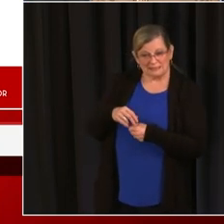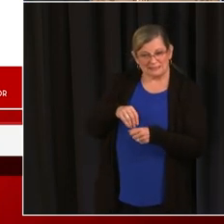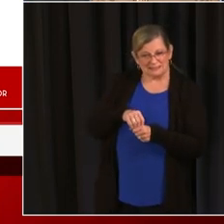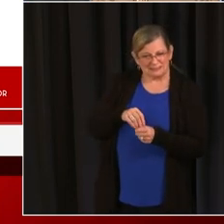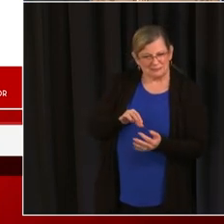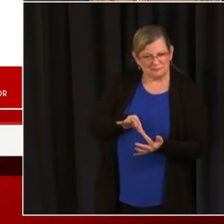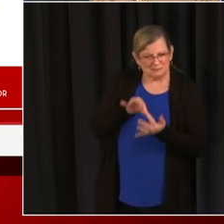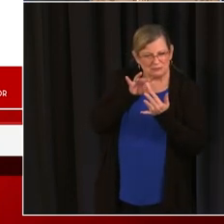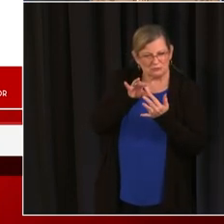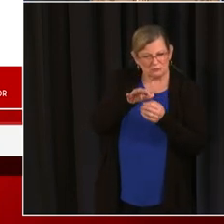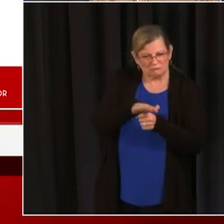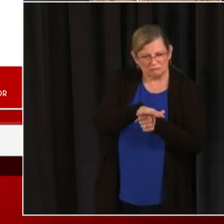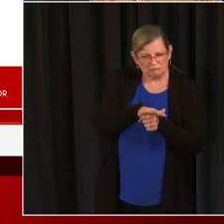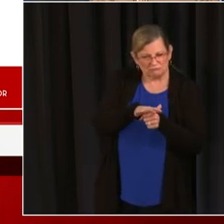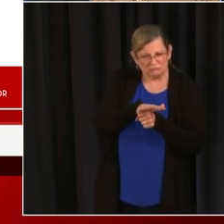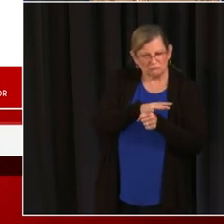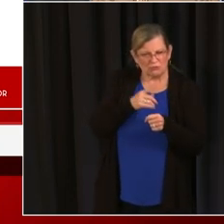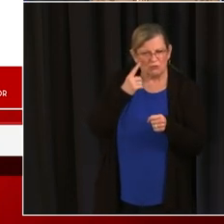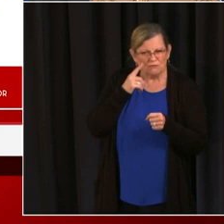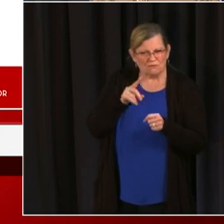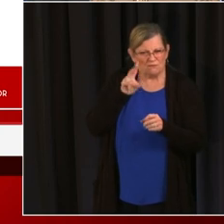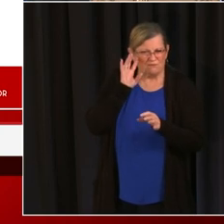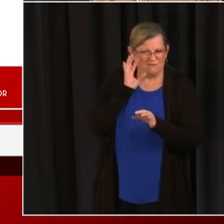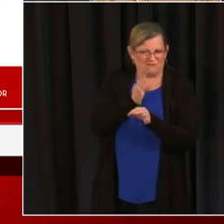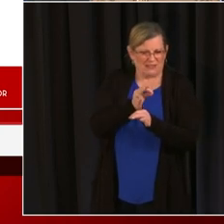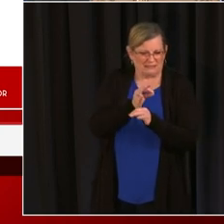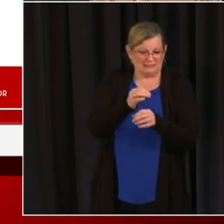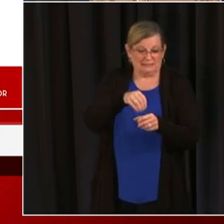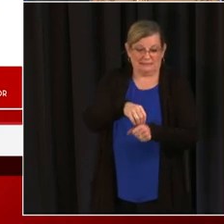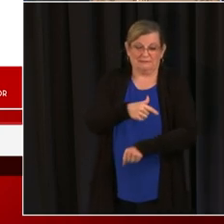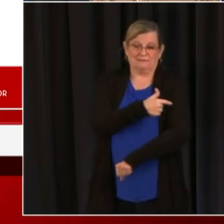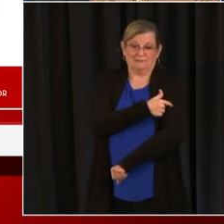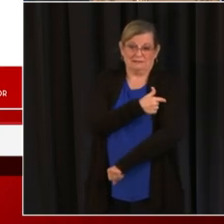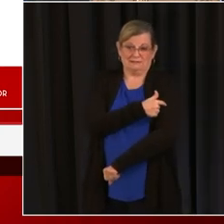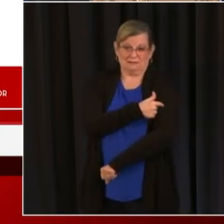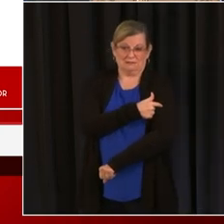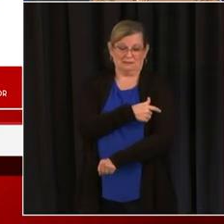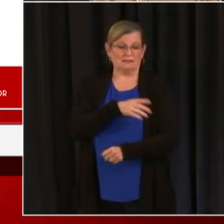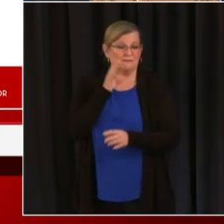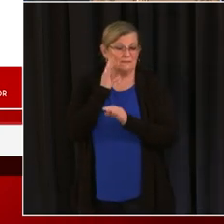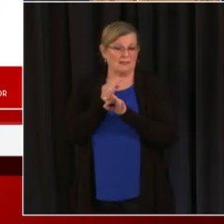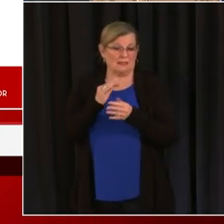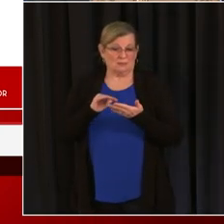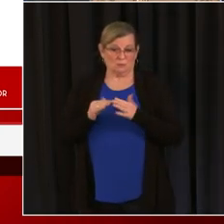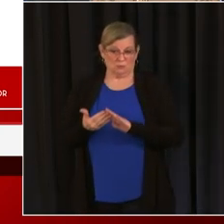a special initiative called Faith and Vaccine. The faith communities